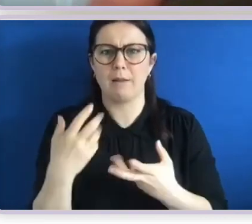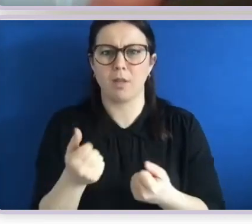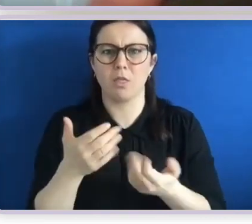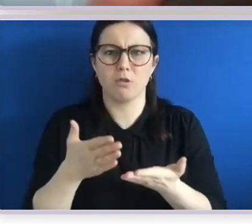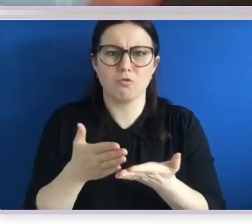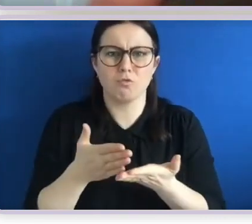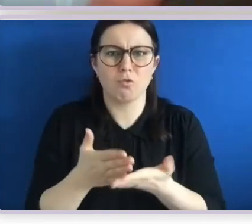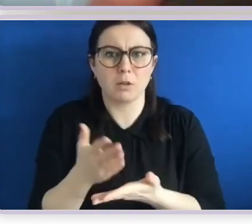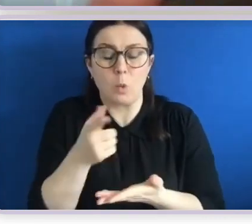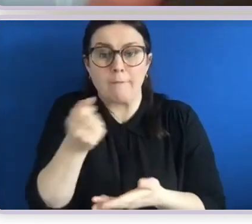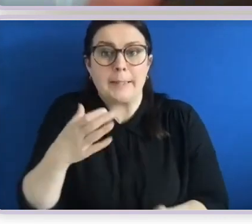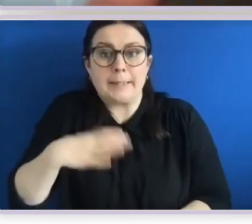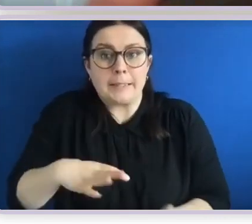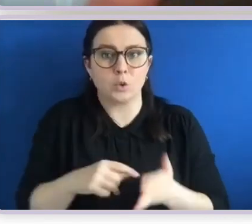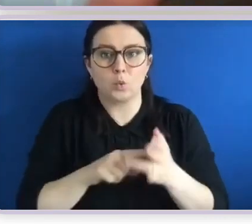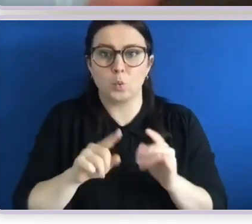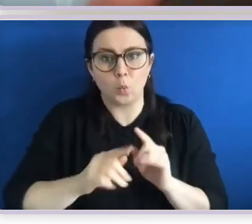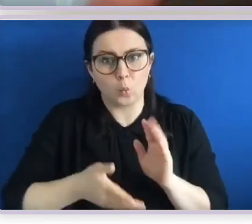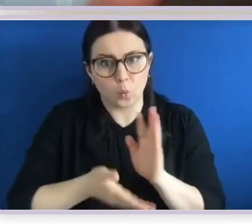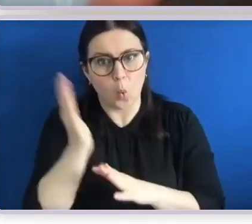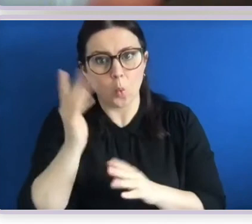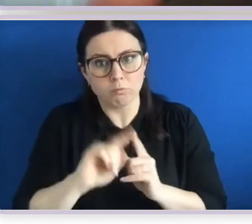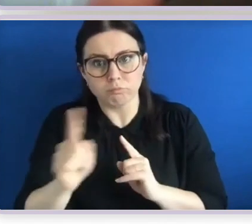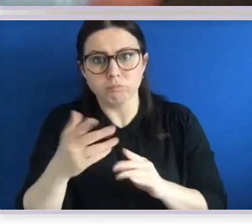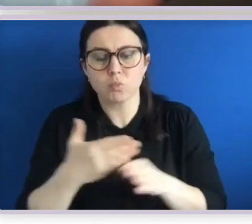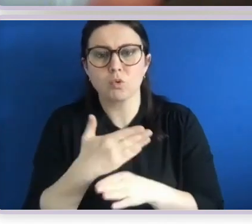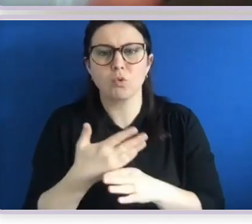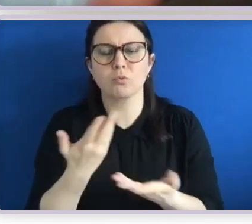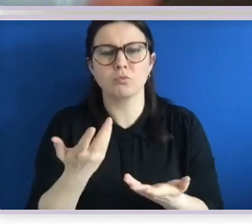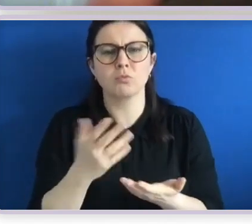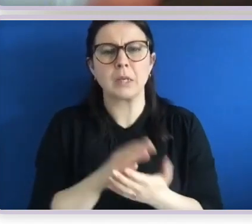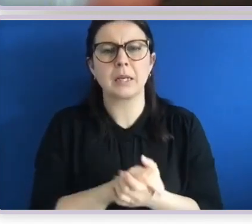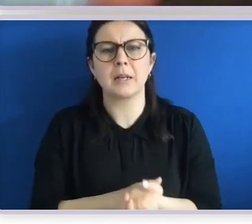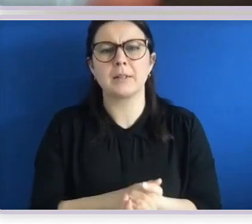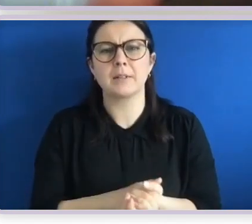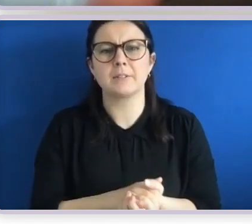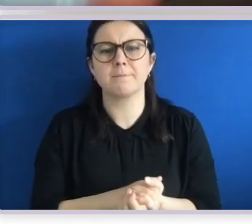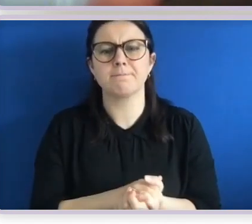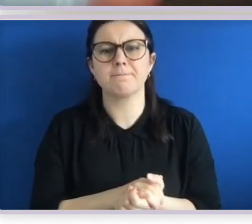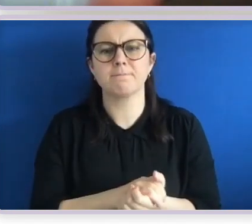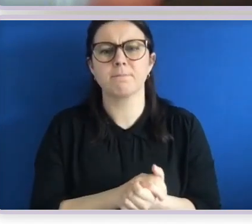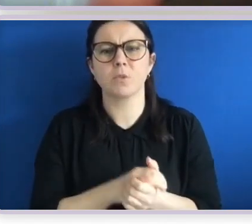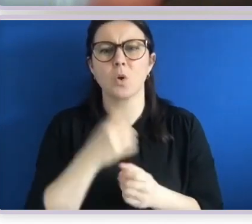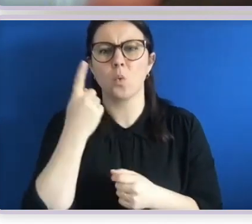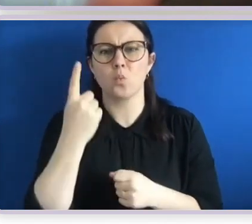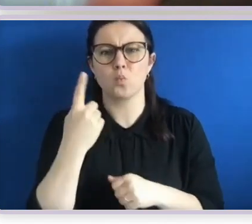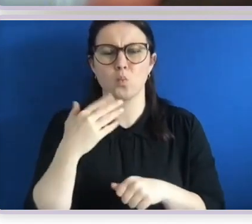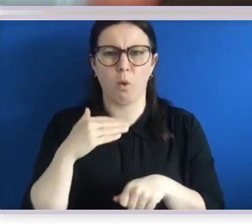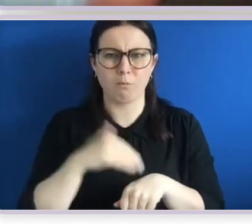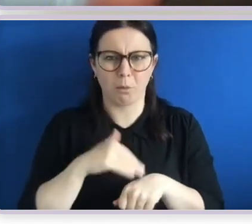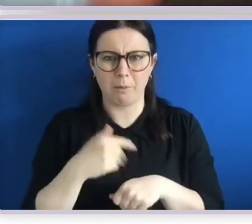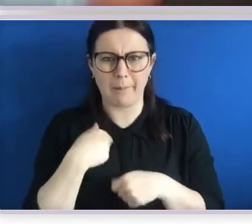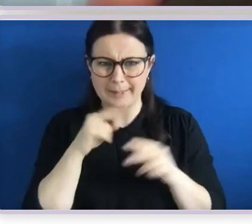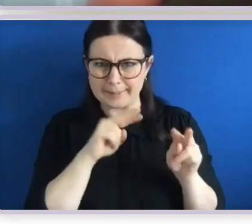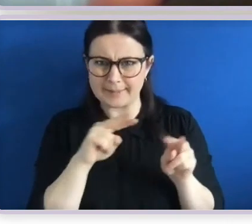to be going to work, and one of the biggest problems that I was seeing, and many of you would have been seeing as